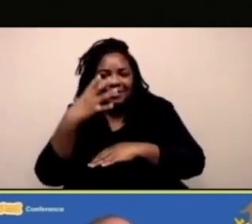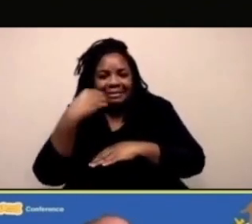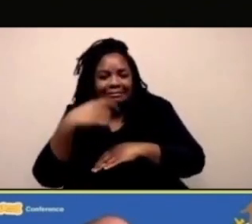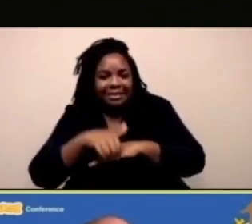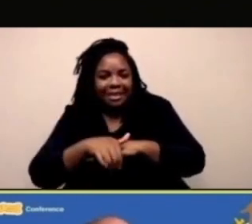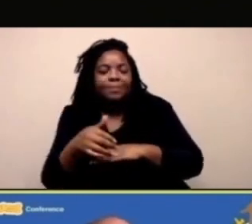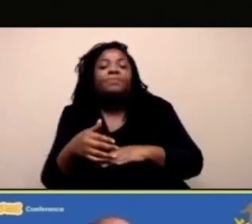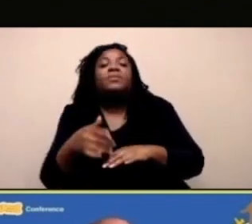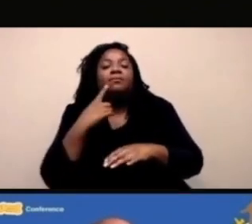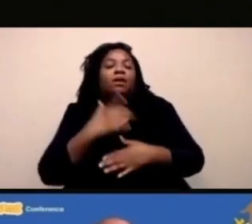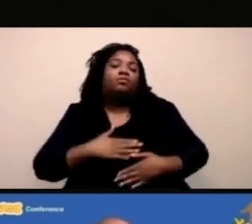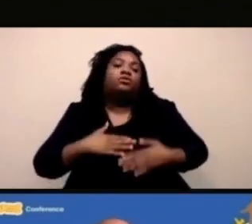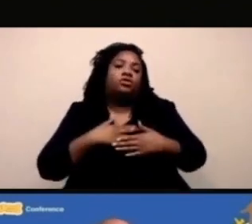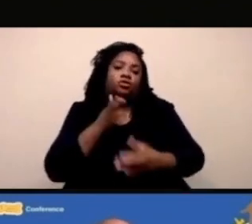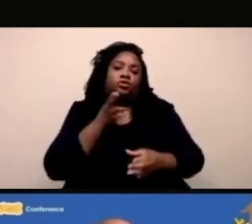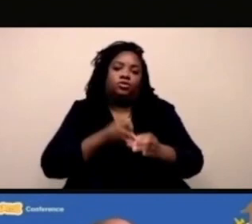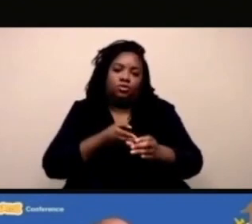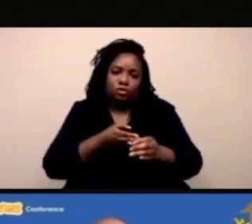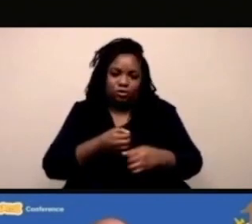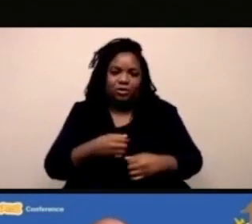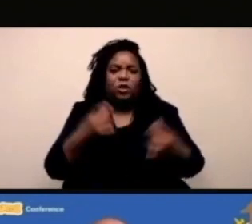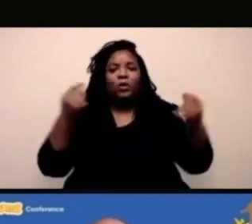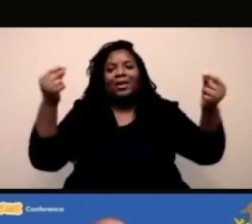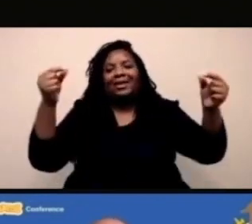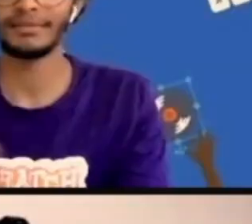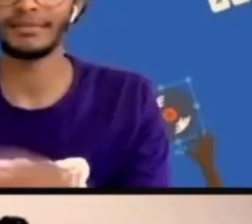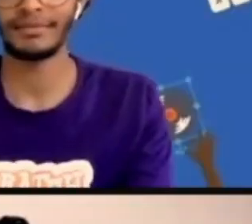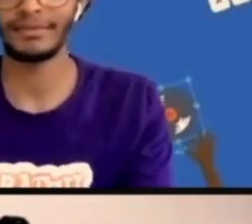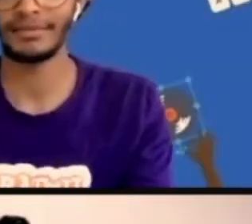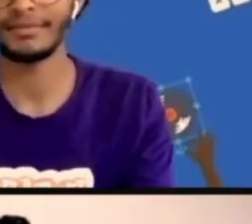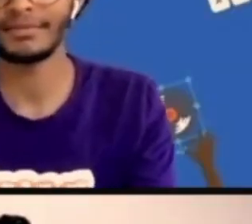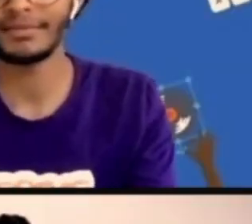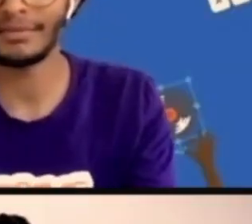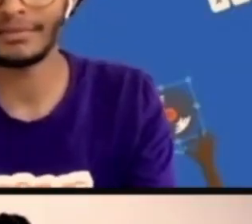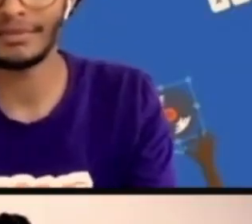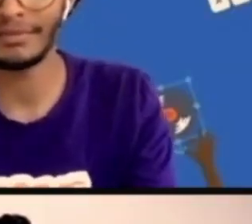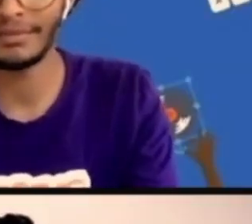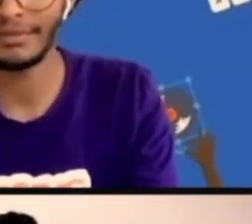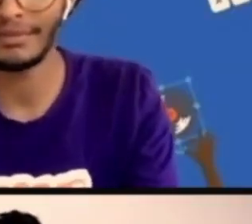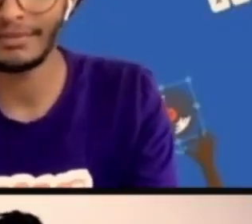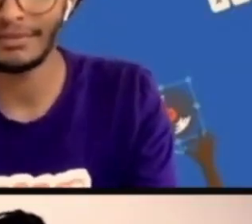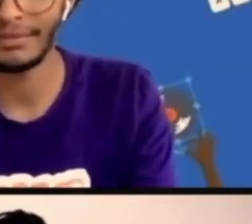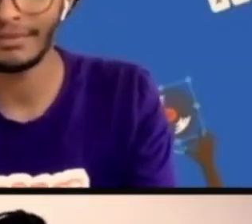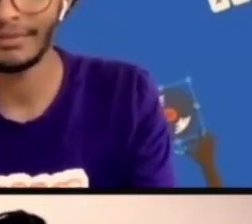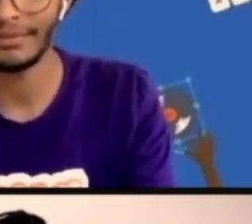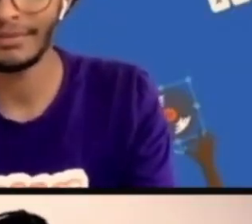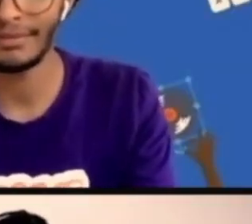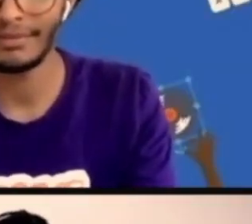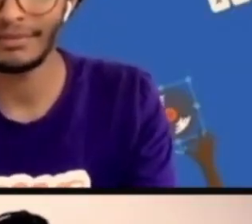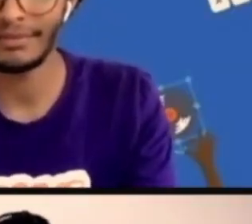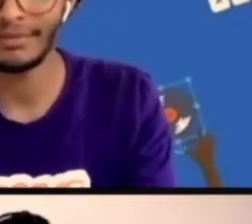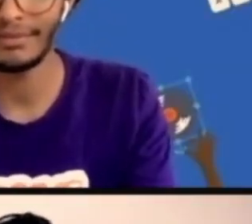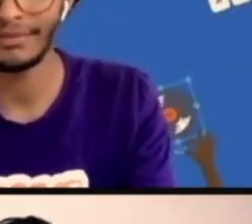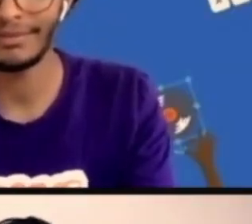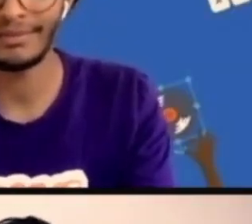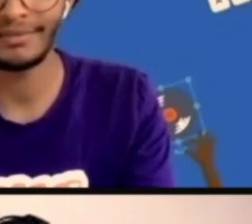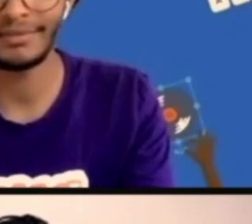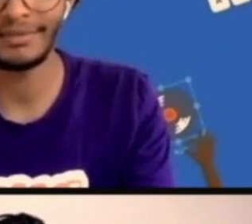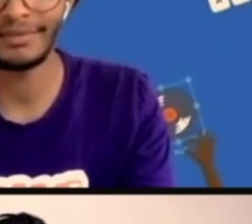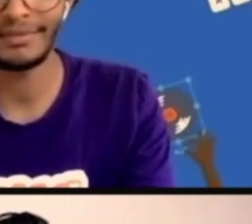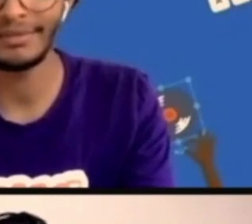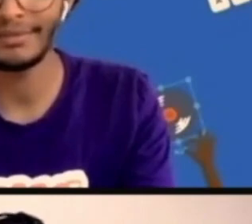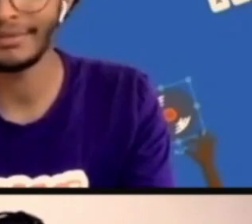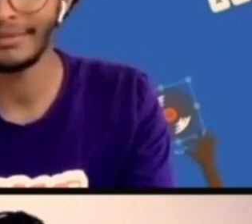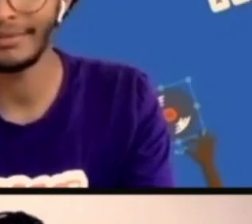joining. So a lot of green. As I mentioned. What was that, Leslie? A lot of green. I'm seeing a lot of green.